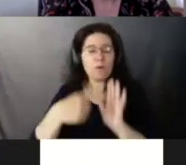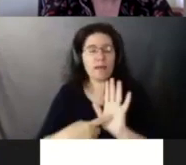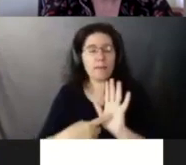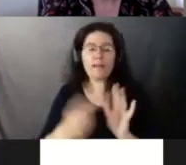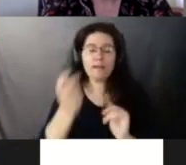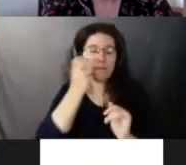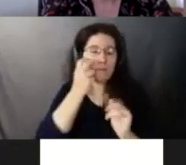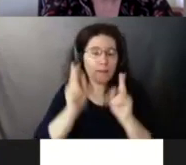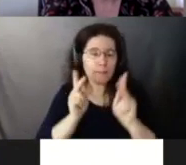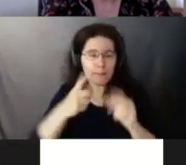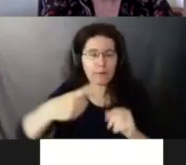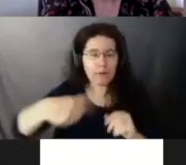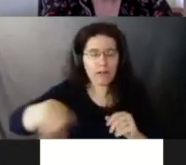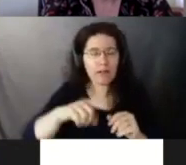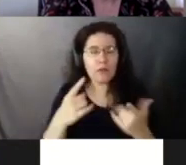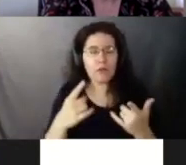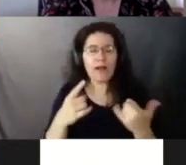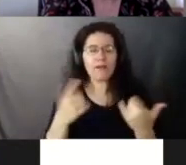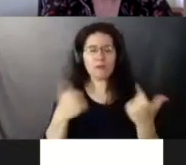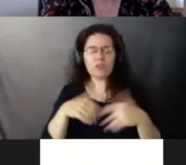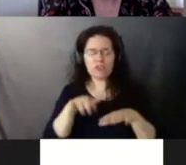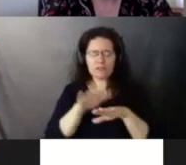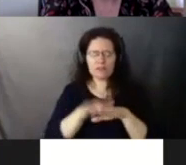eyes and live their life, and